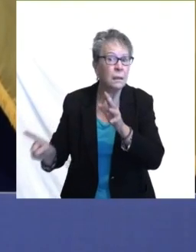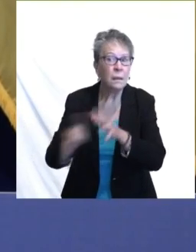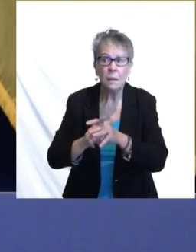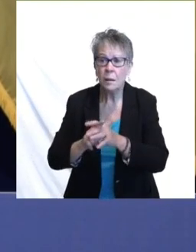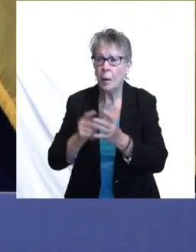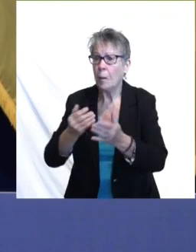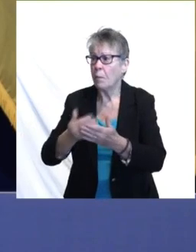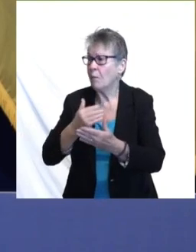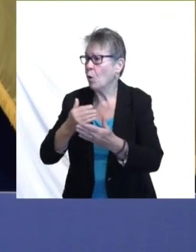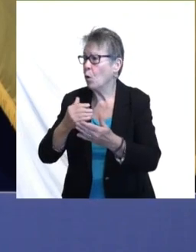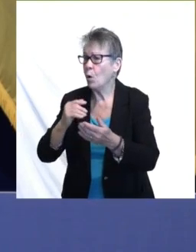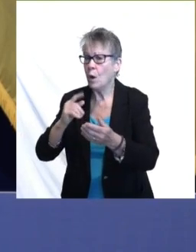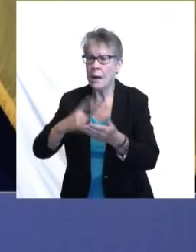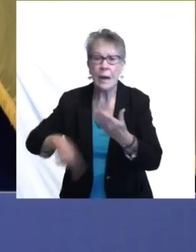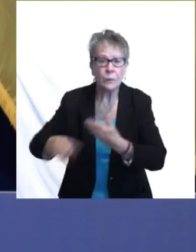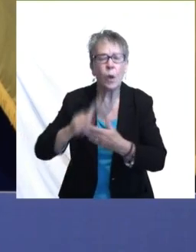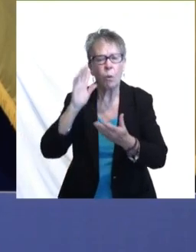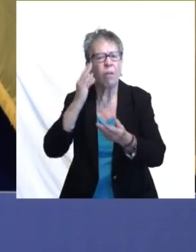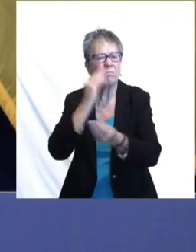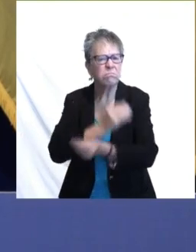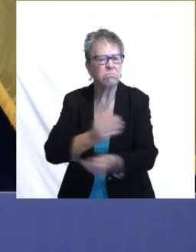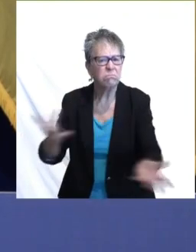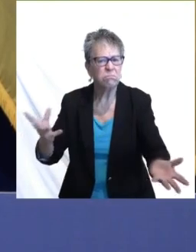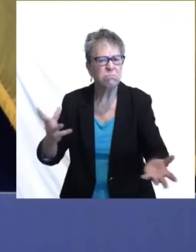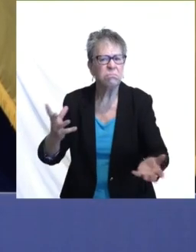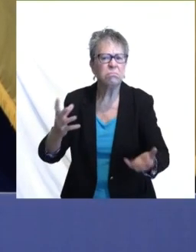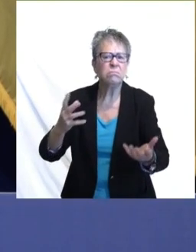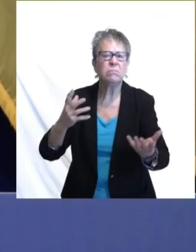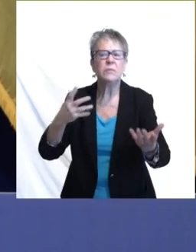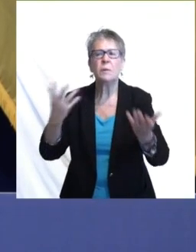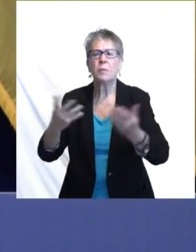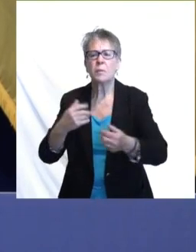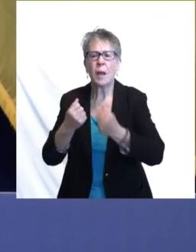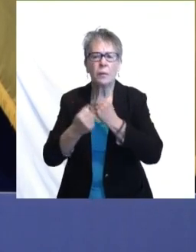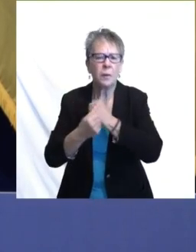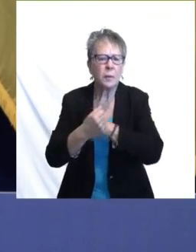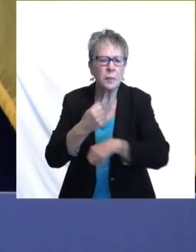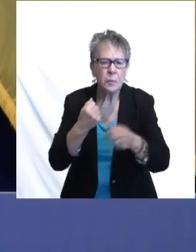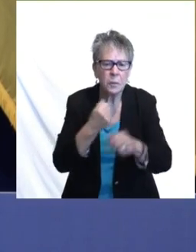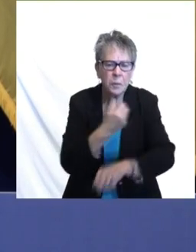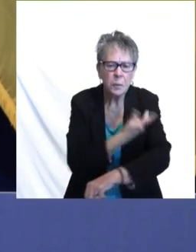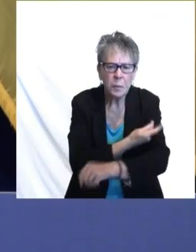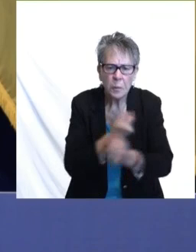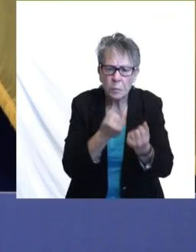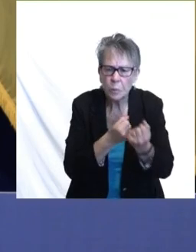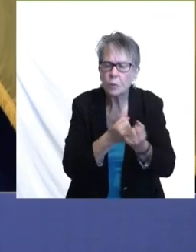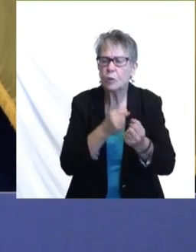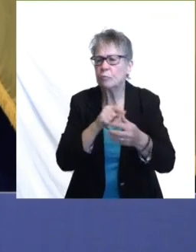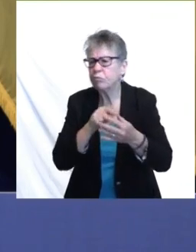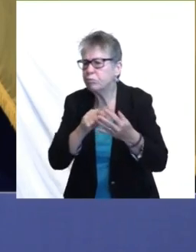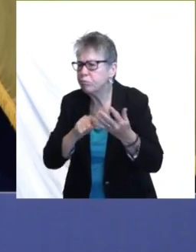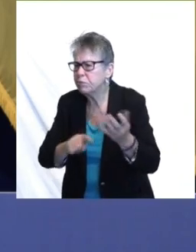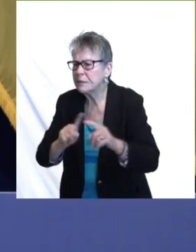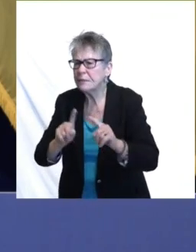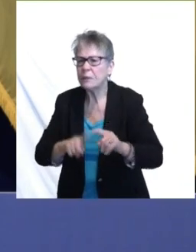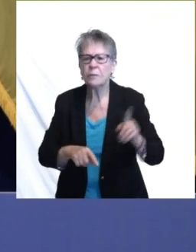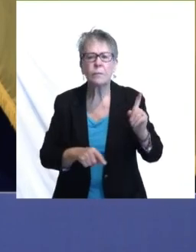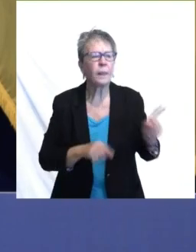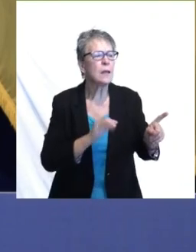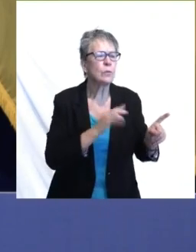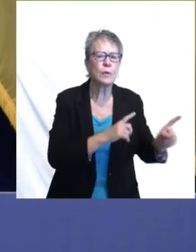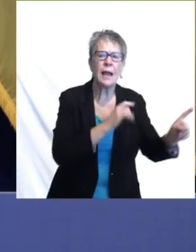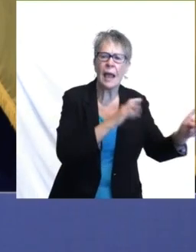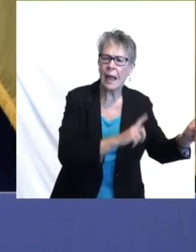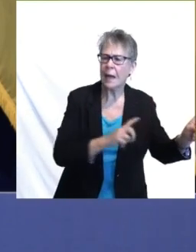hesitate, including on boosters or any other matter. And again, a big message, I think Judy and Ed and Pat all join